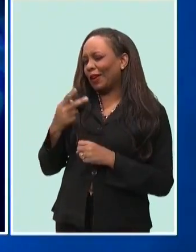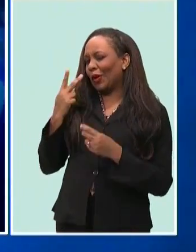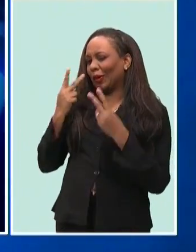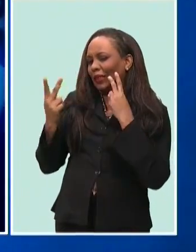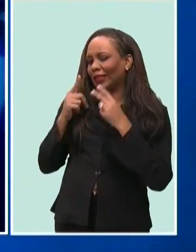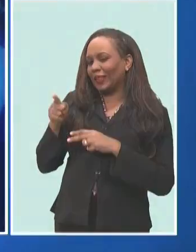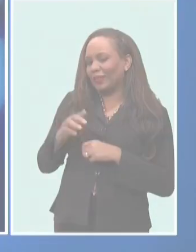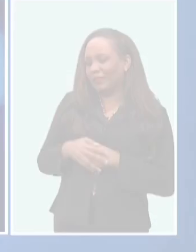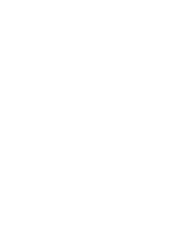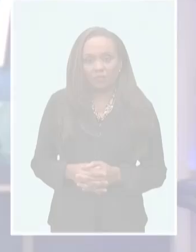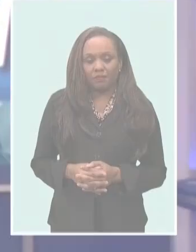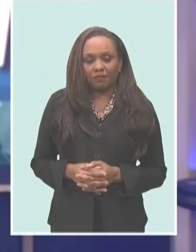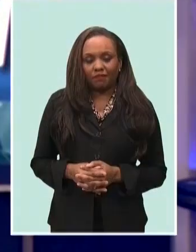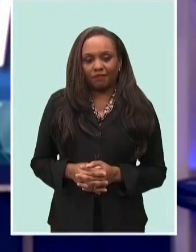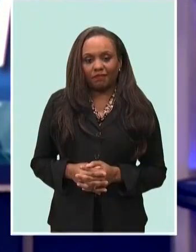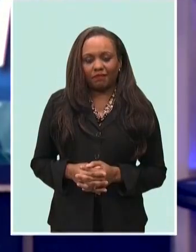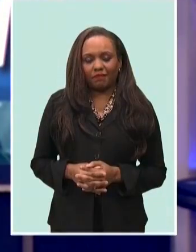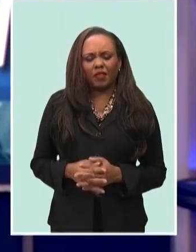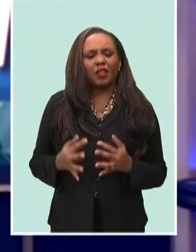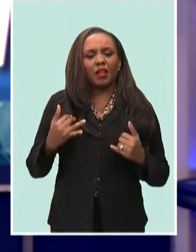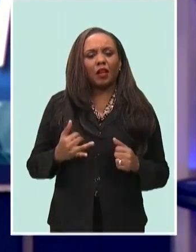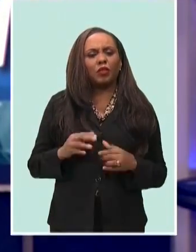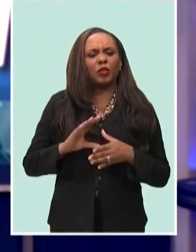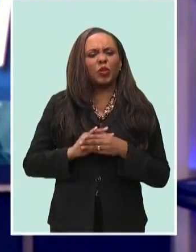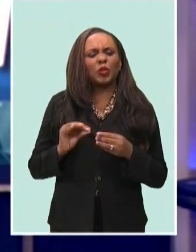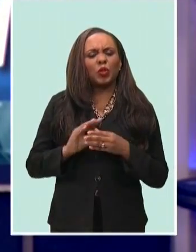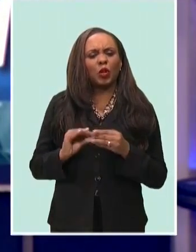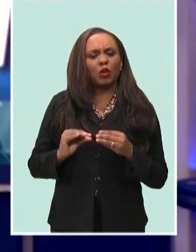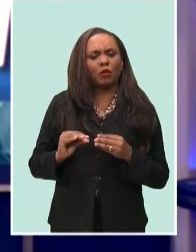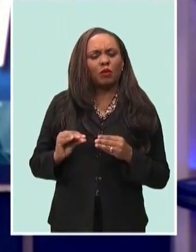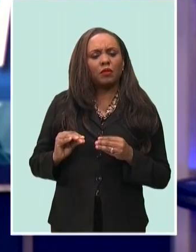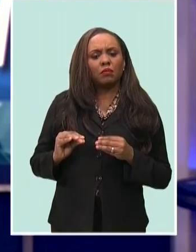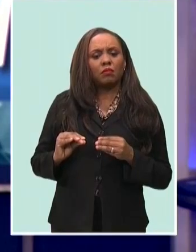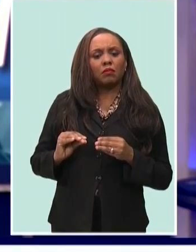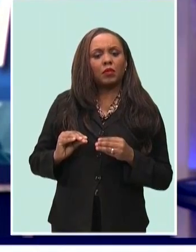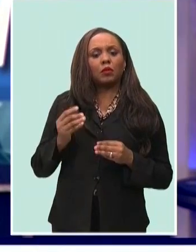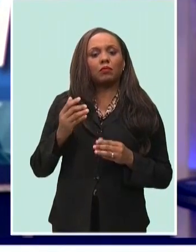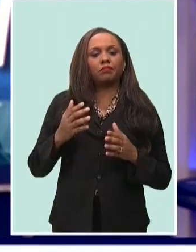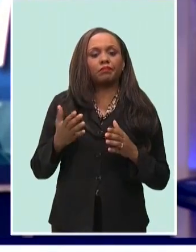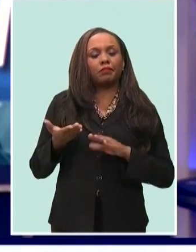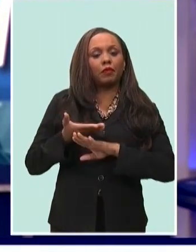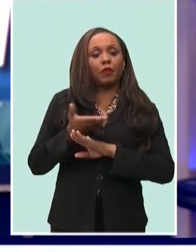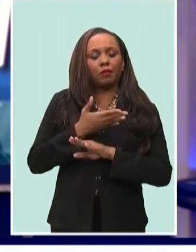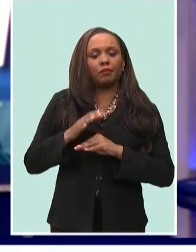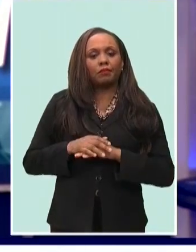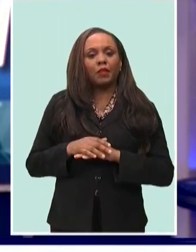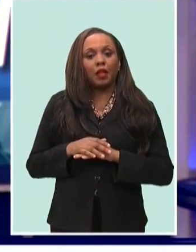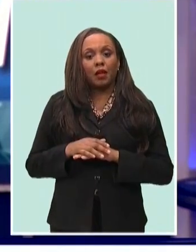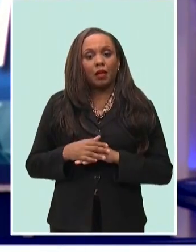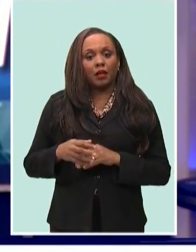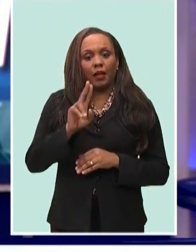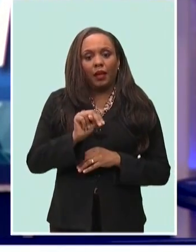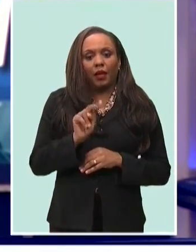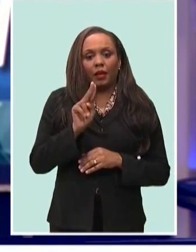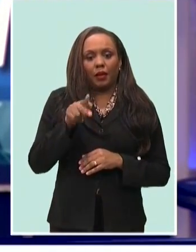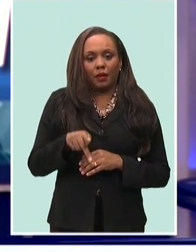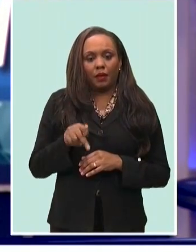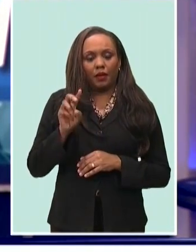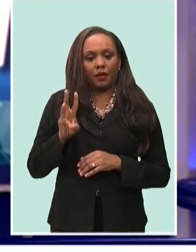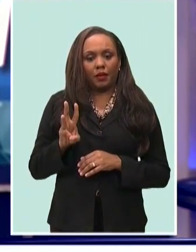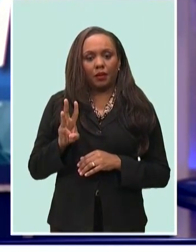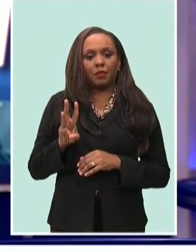you so much, Sharika. Now we return to that big story where the 2 top officials at the island's largest public sector union